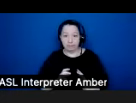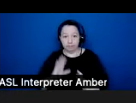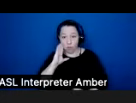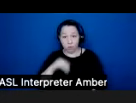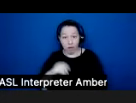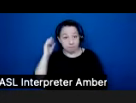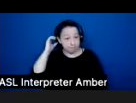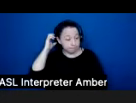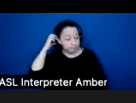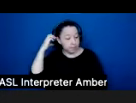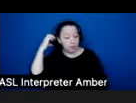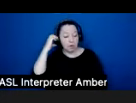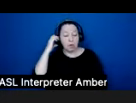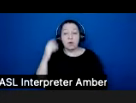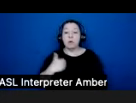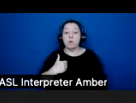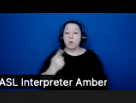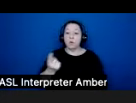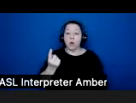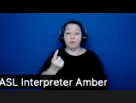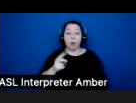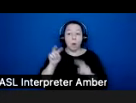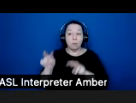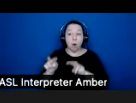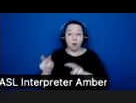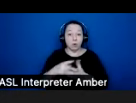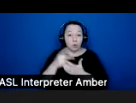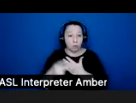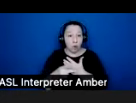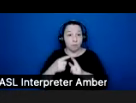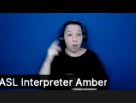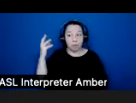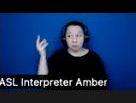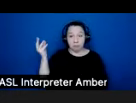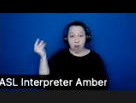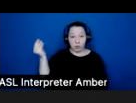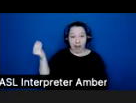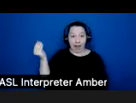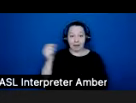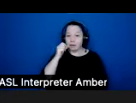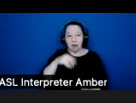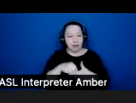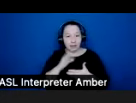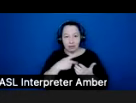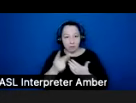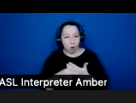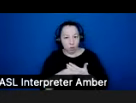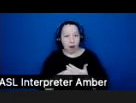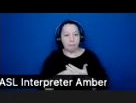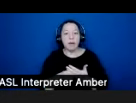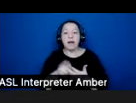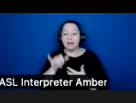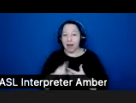confidentiality. And by having somebody monitor your program from an outside source, not inside your program, is a breach